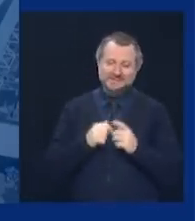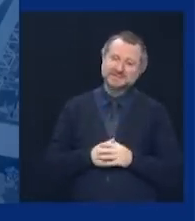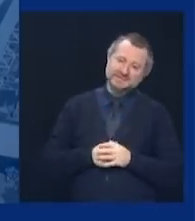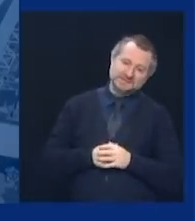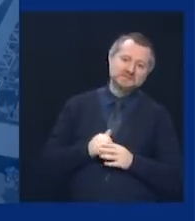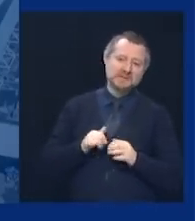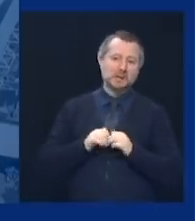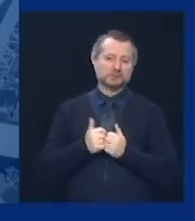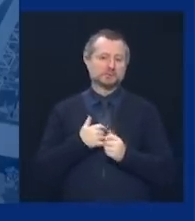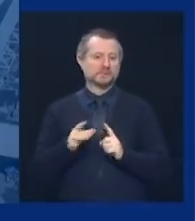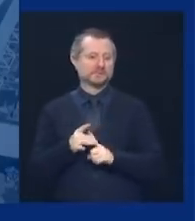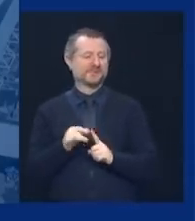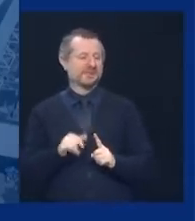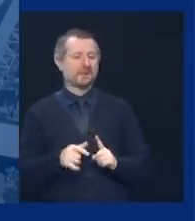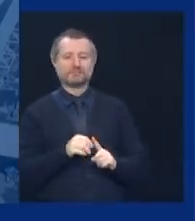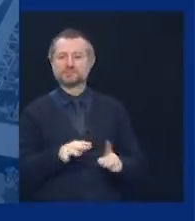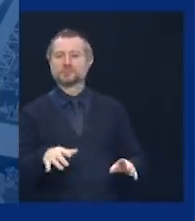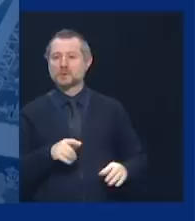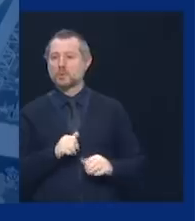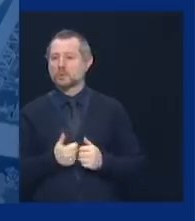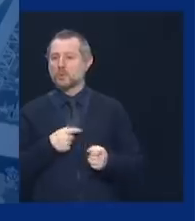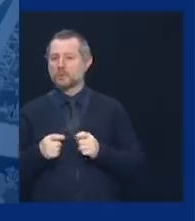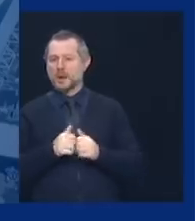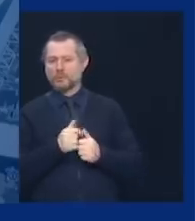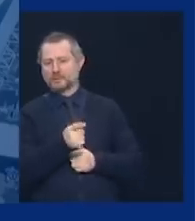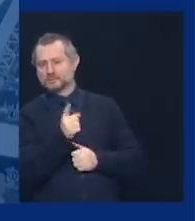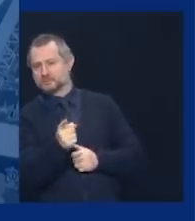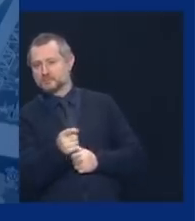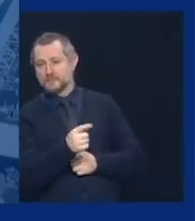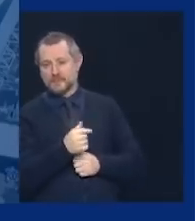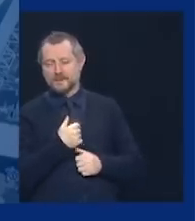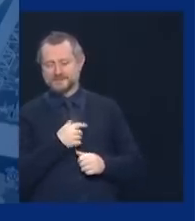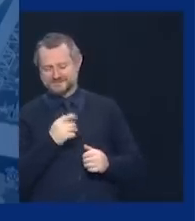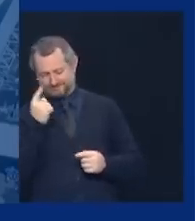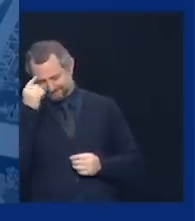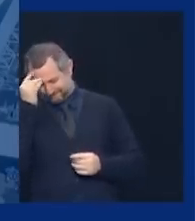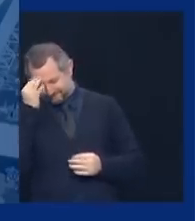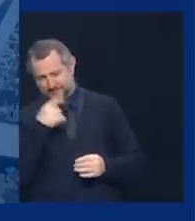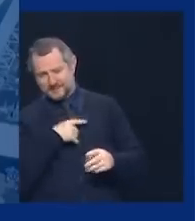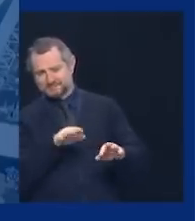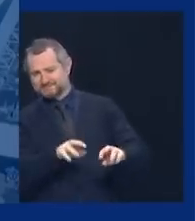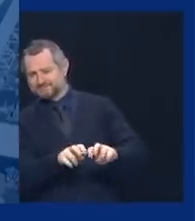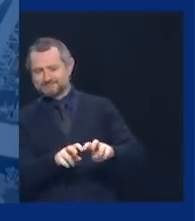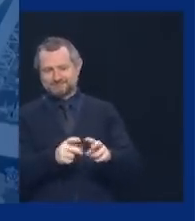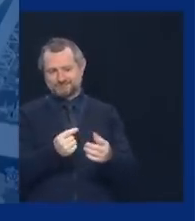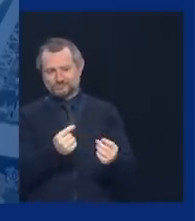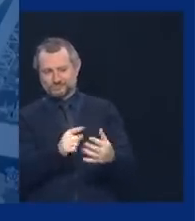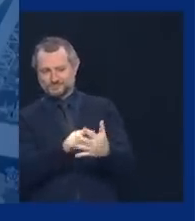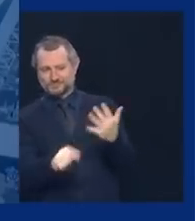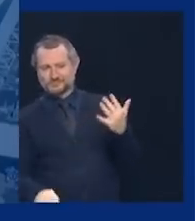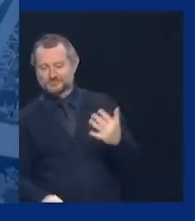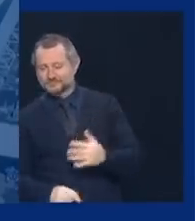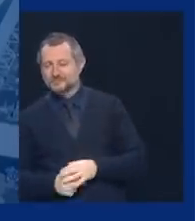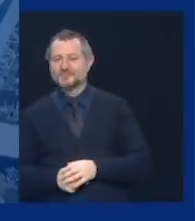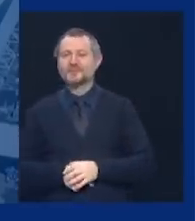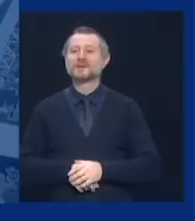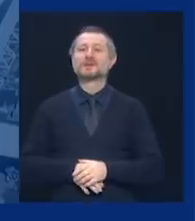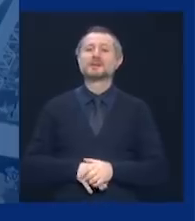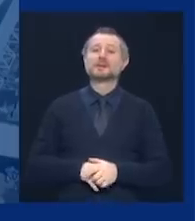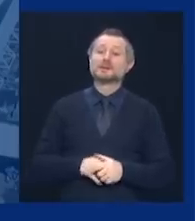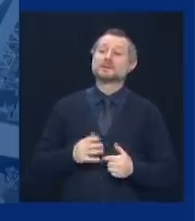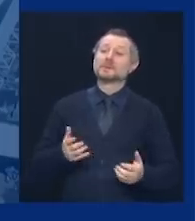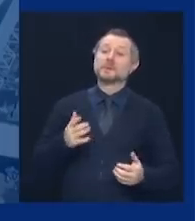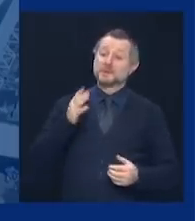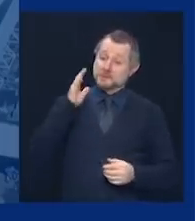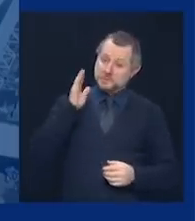spreads. So how do we control that? That is really the question. That's what we are working on as well. And this is all obviously community spirit.